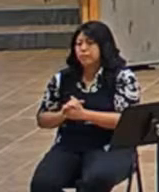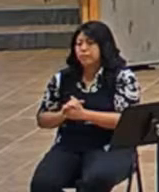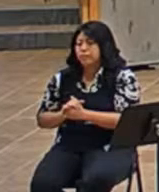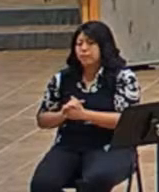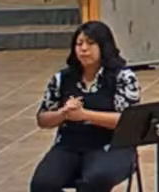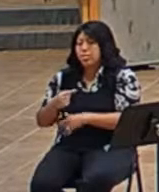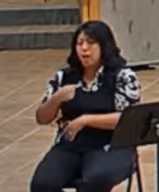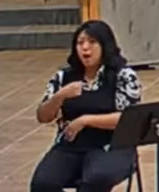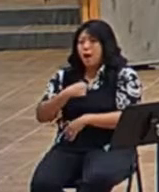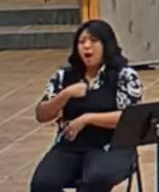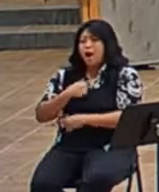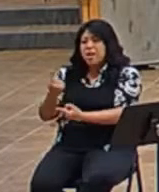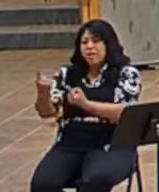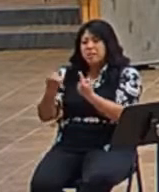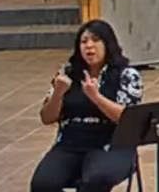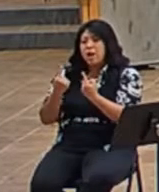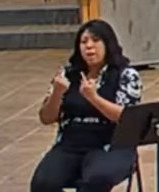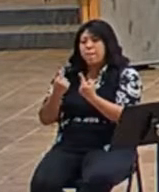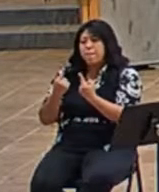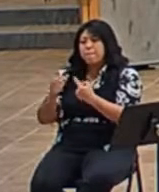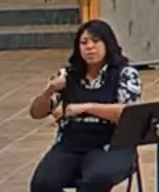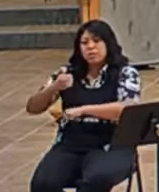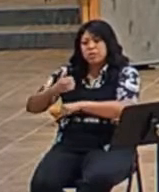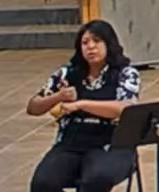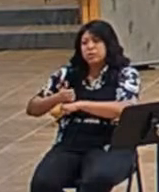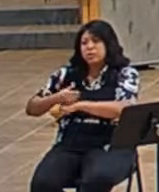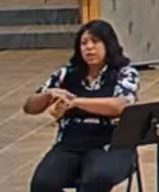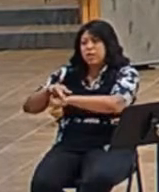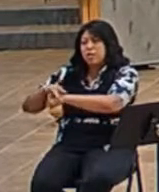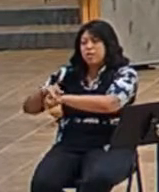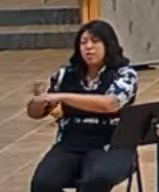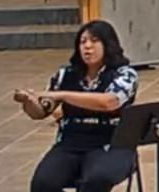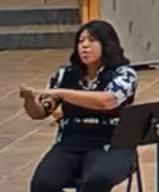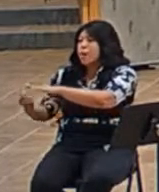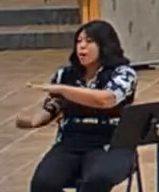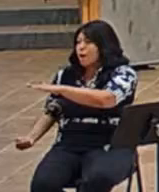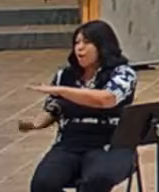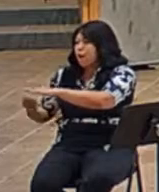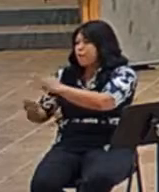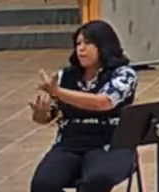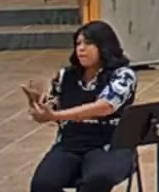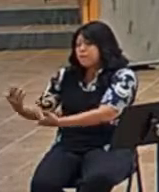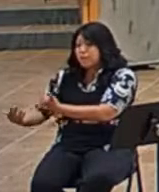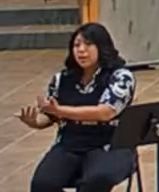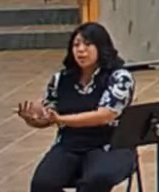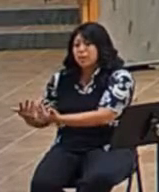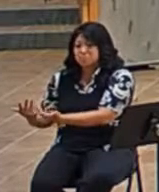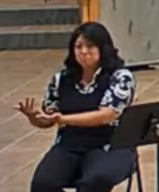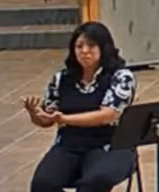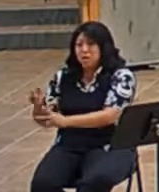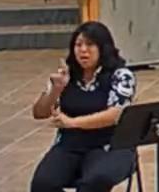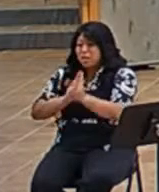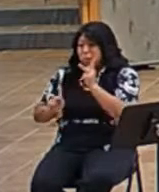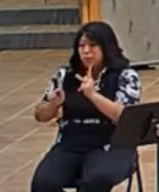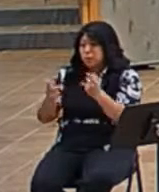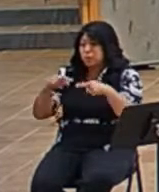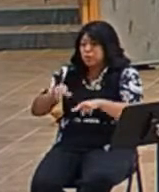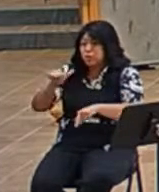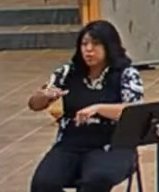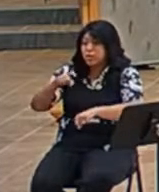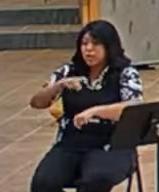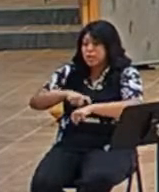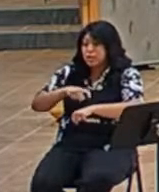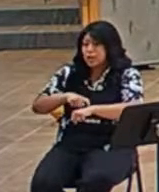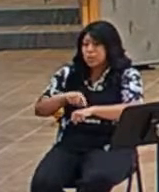have come to set the earth oven on fire. The people of that time would